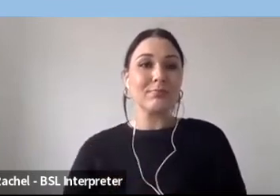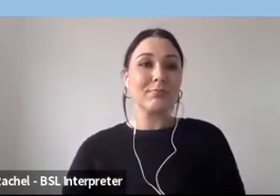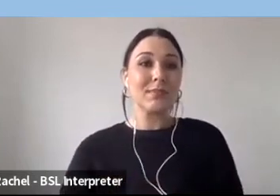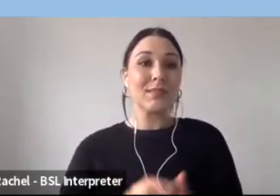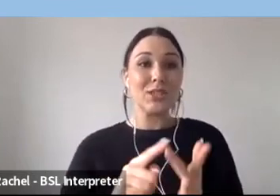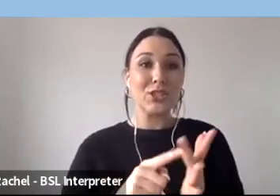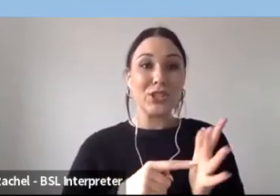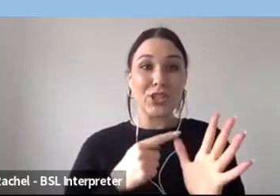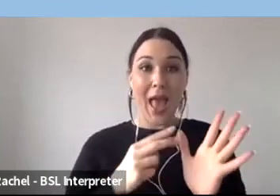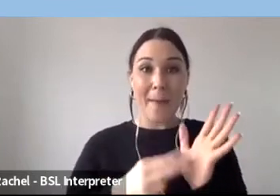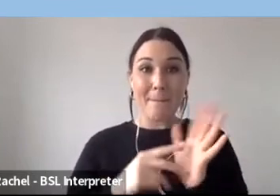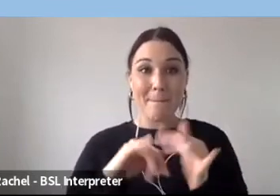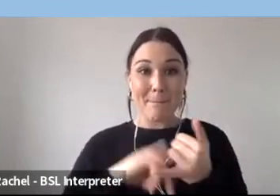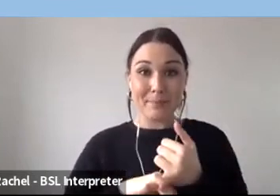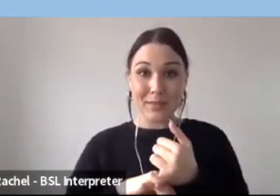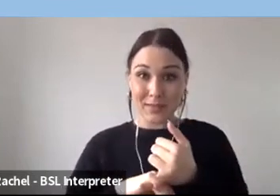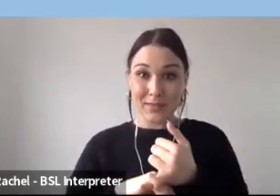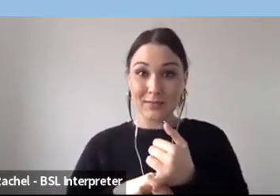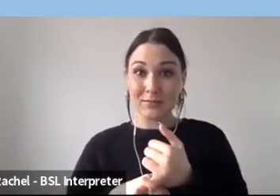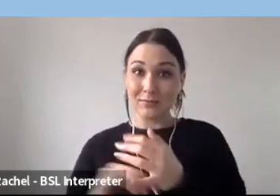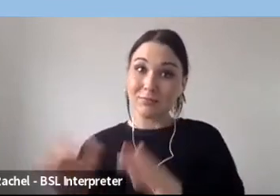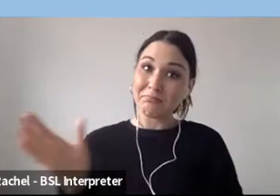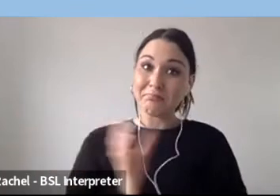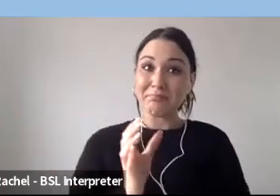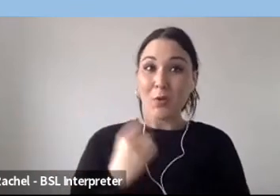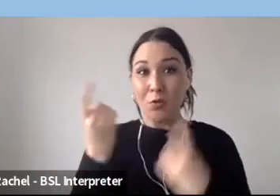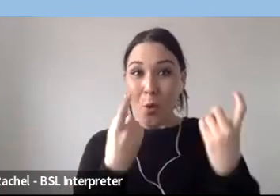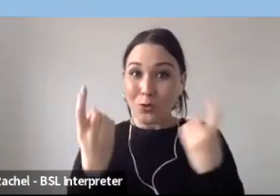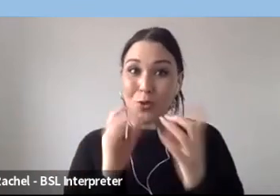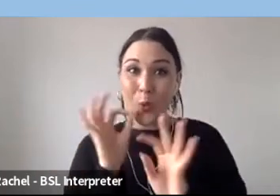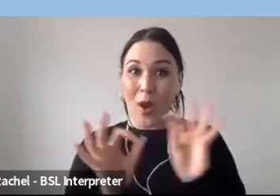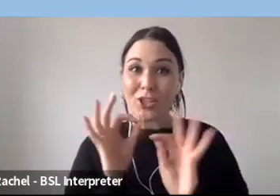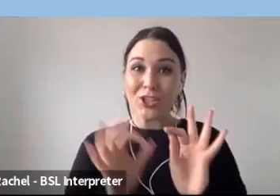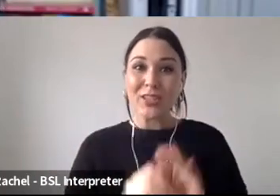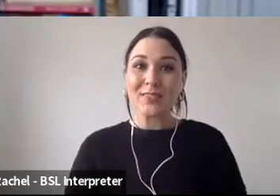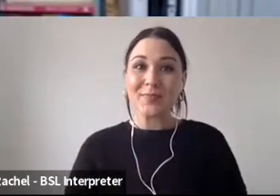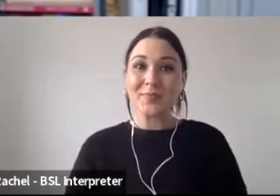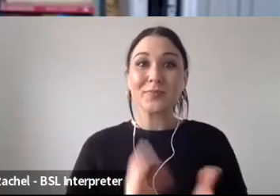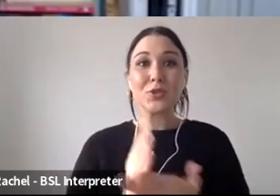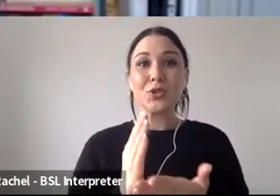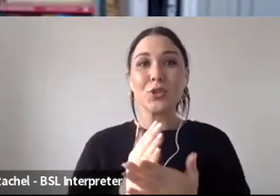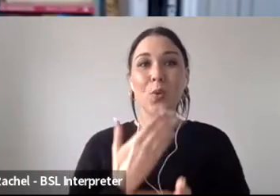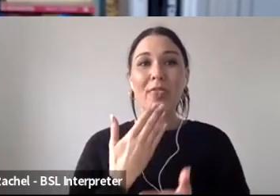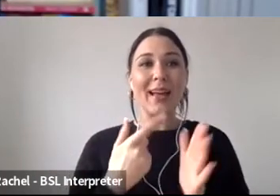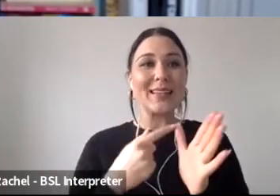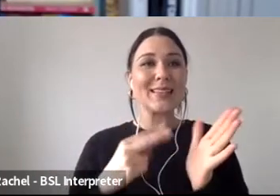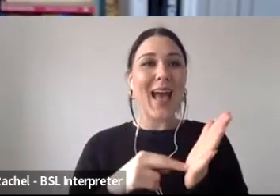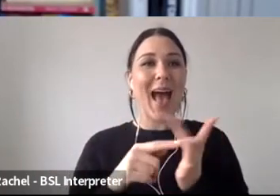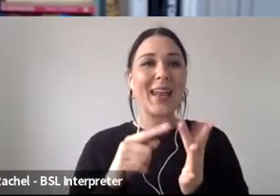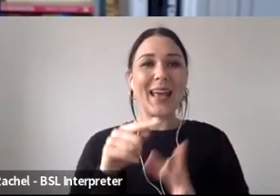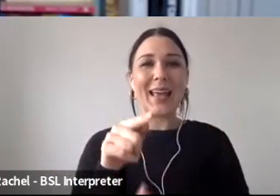you in now if you've got particular thoughts on the question? Sure, thanks, Honey, and thanks for the chance to be with you